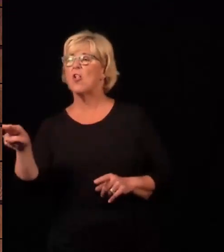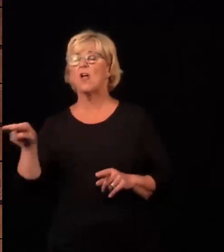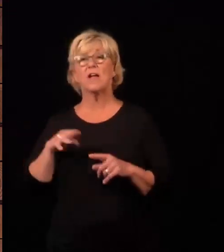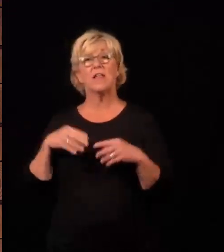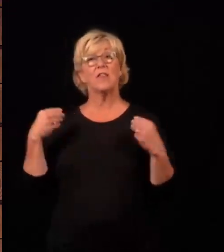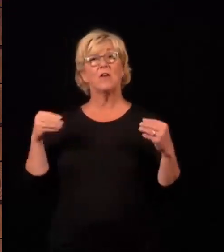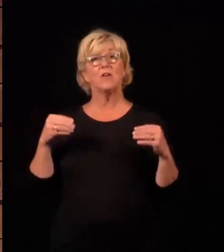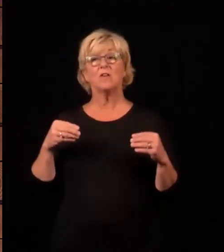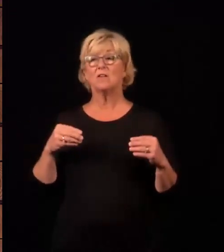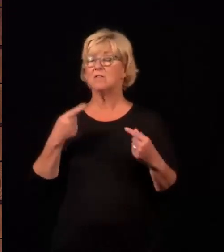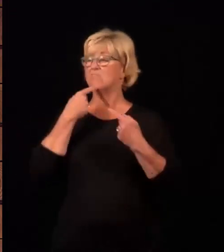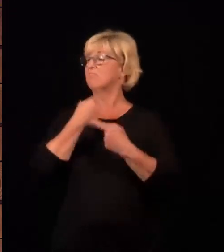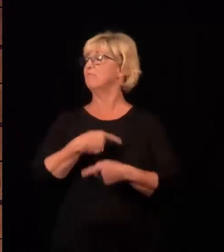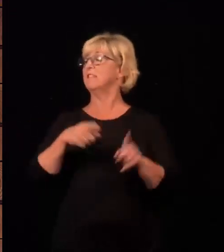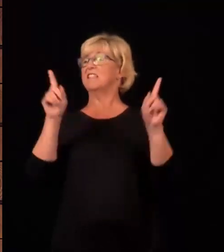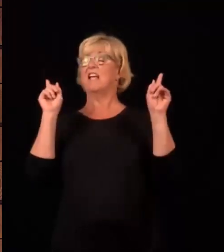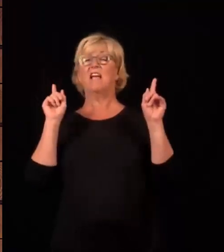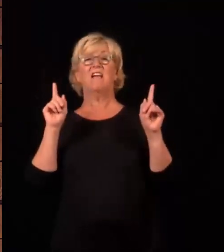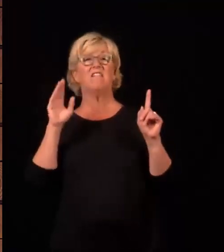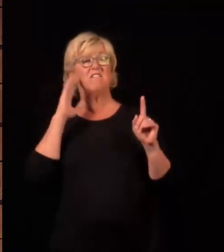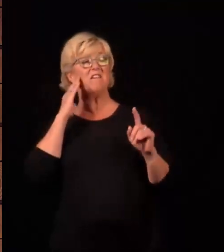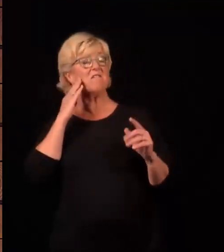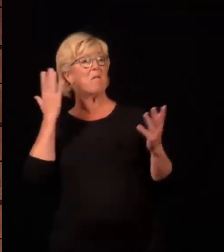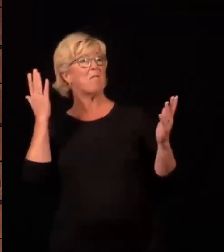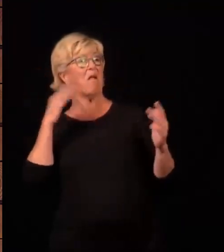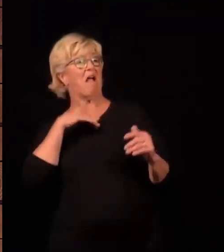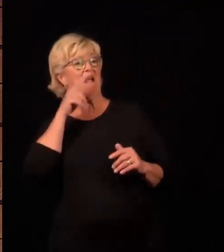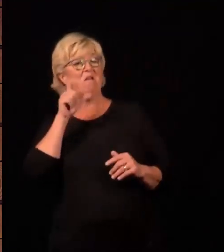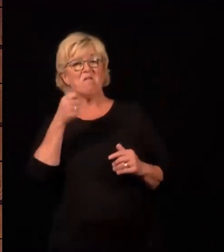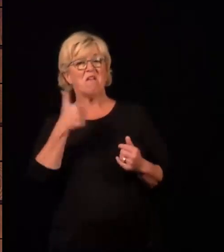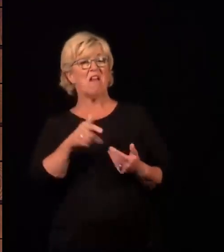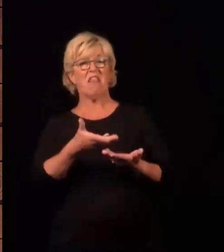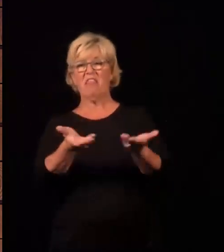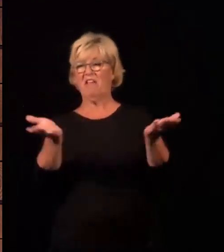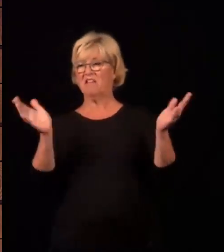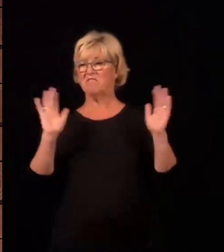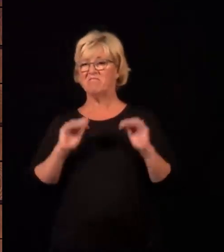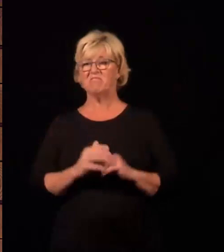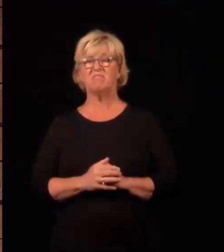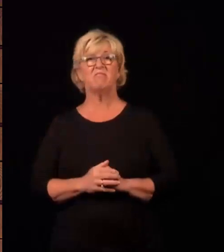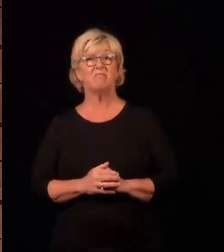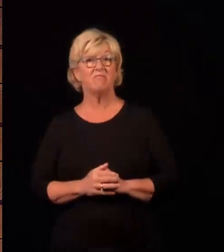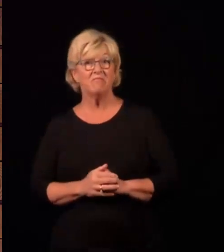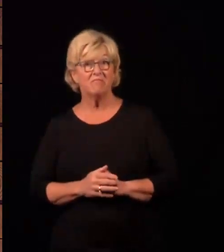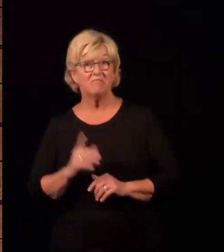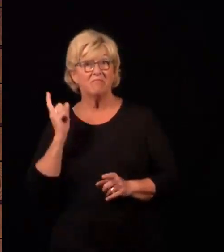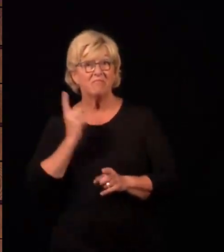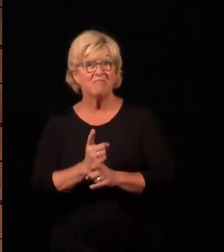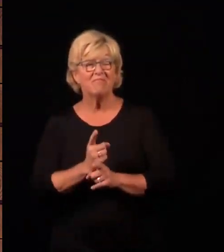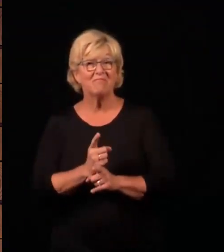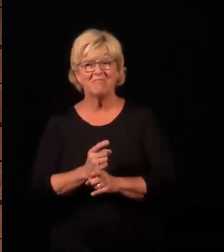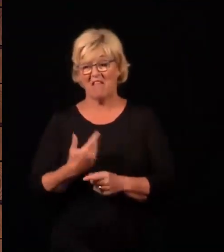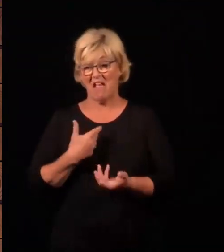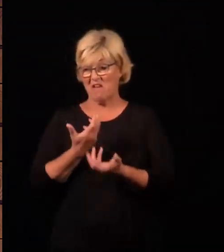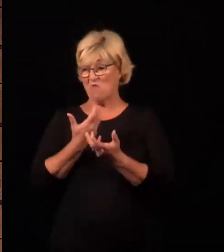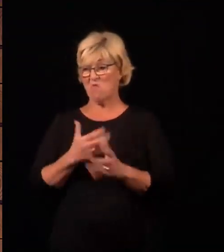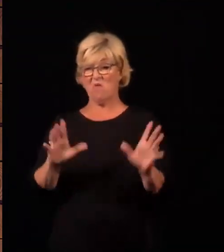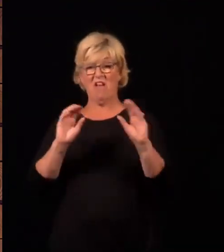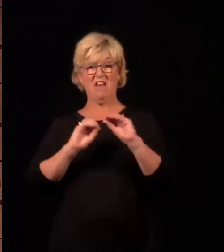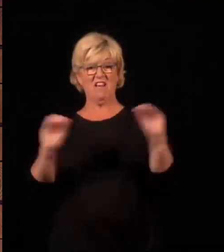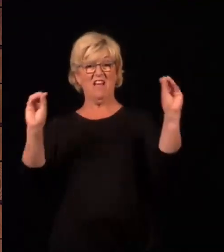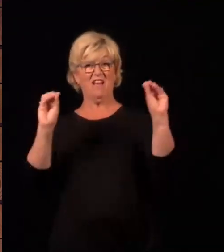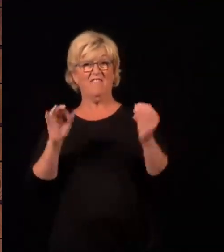store, declare out loud, you know, I don't need any of this. You know, I don't want any of